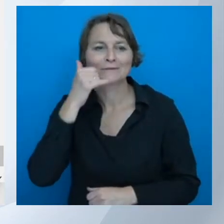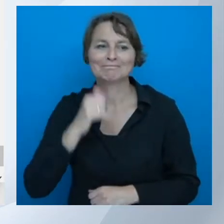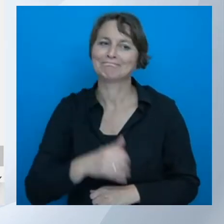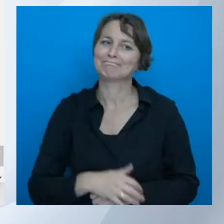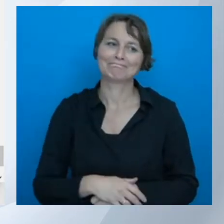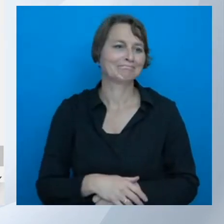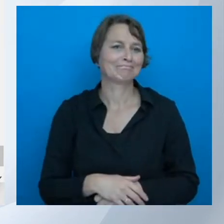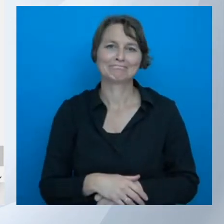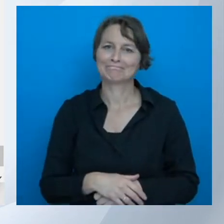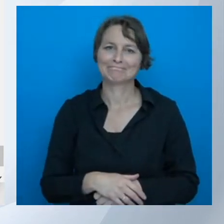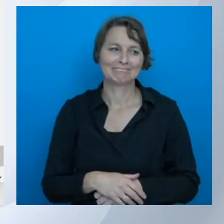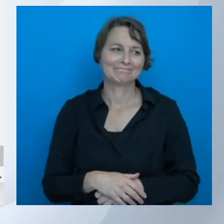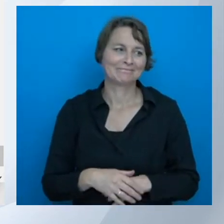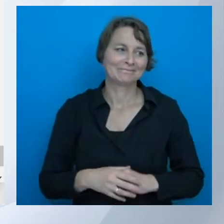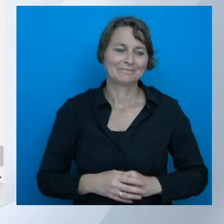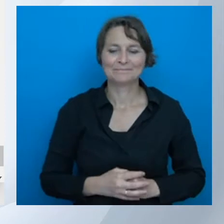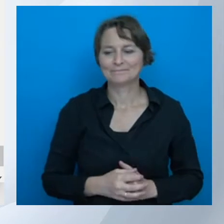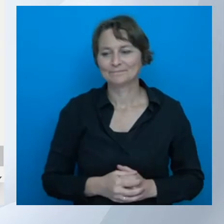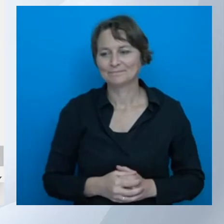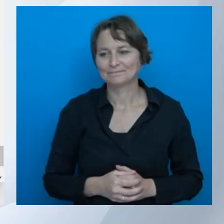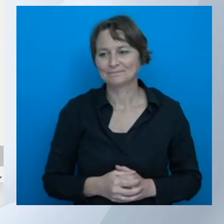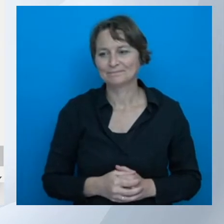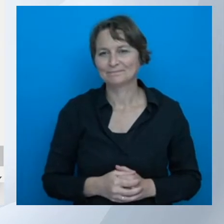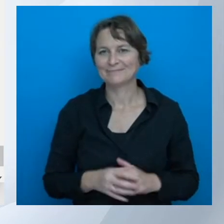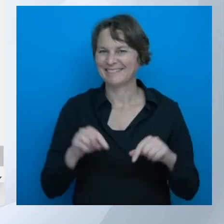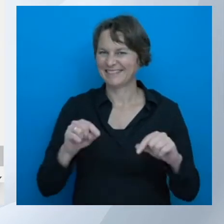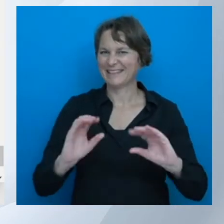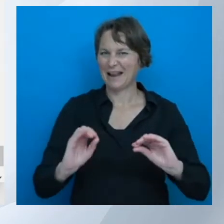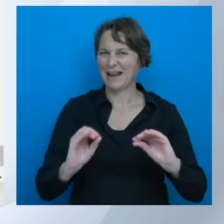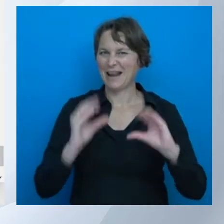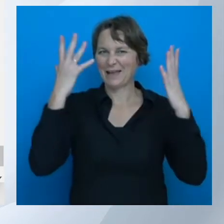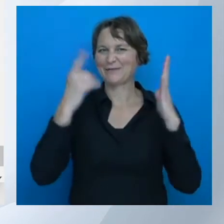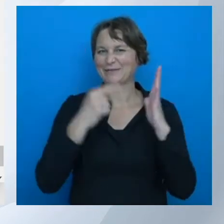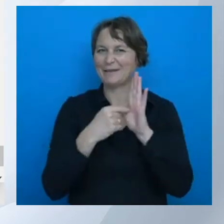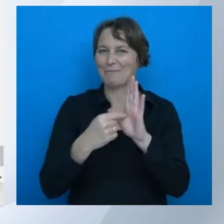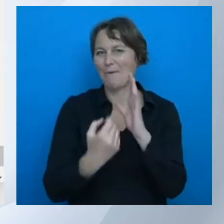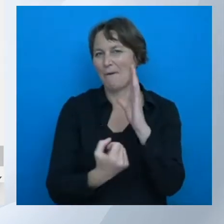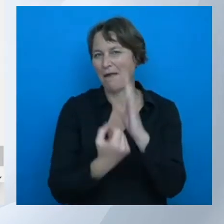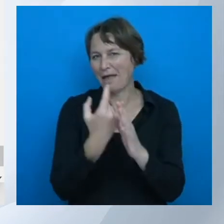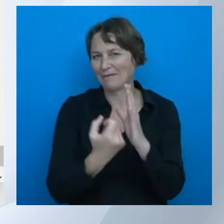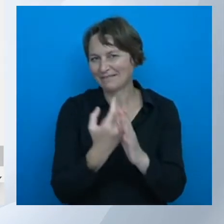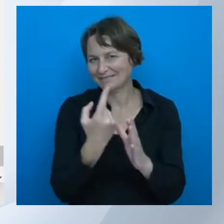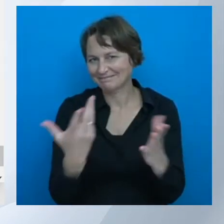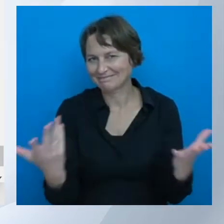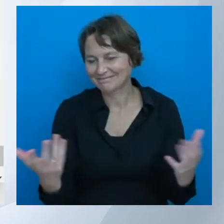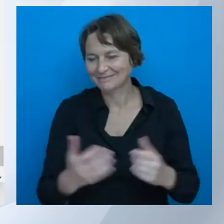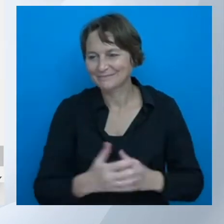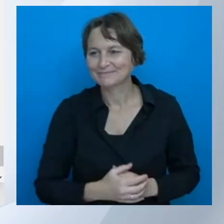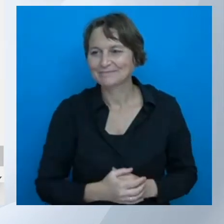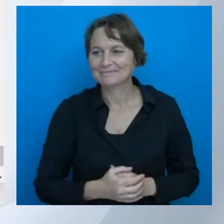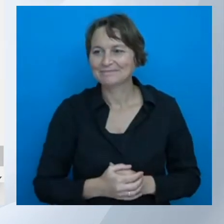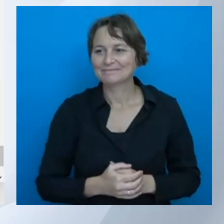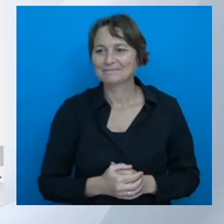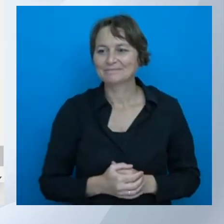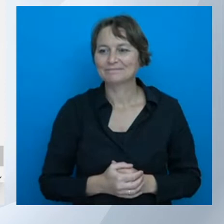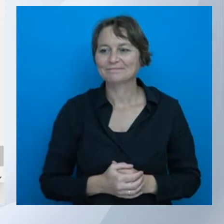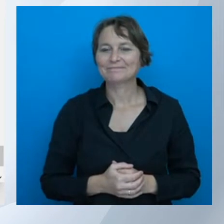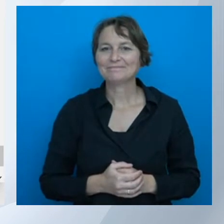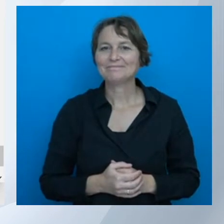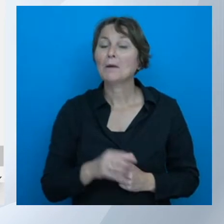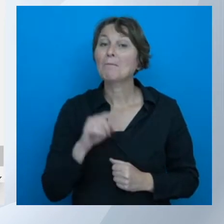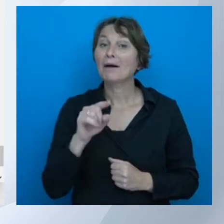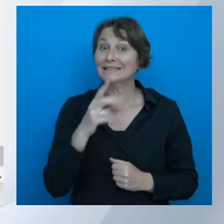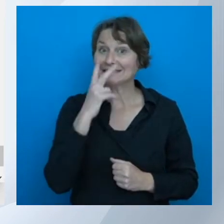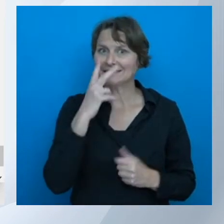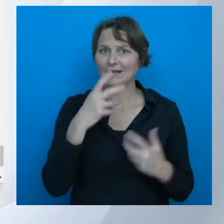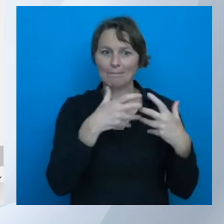right? But we can see that a well-trained machine is still able to make a different decision. This is